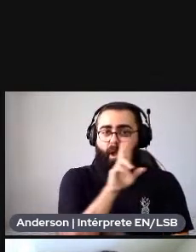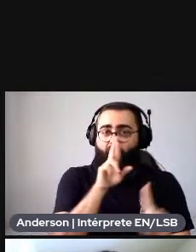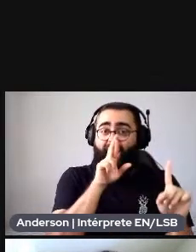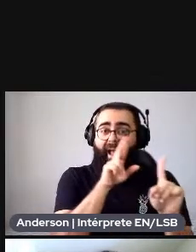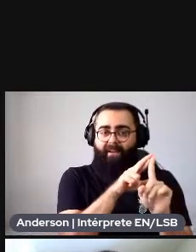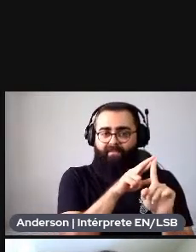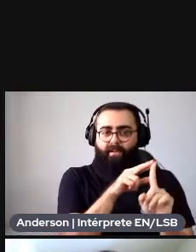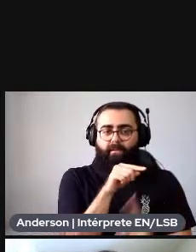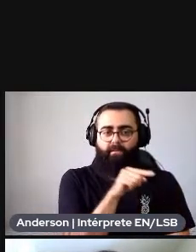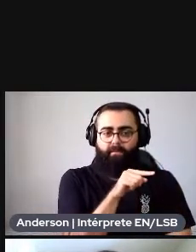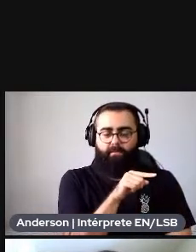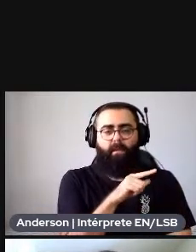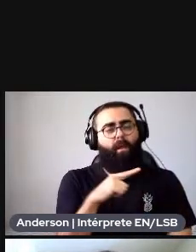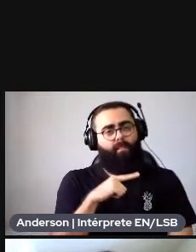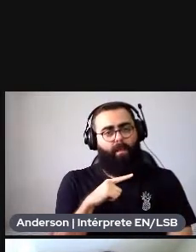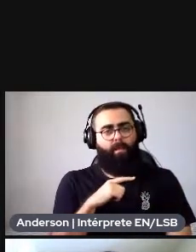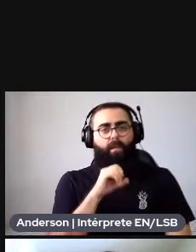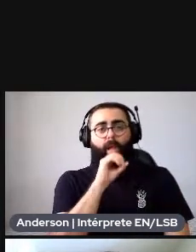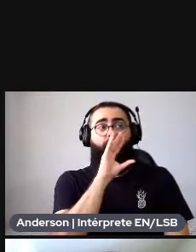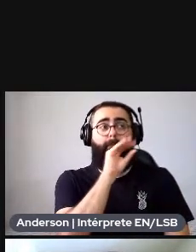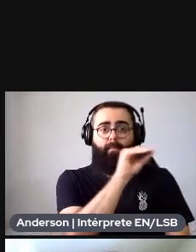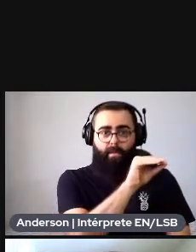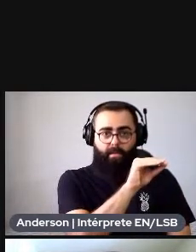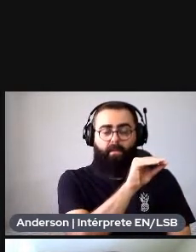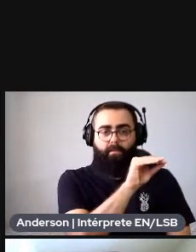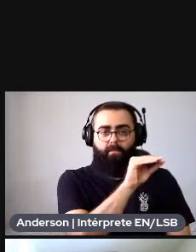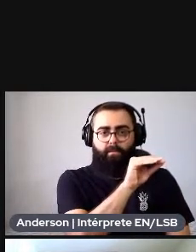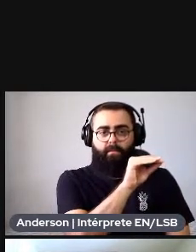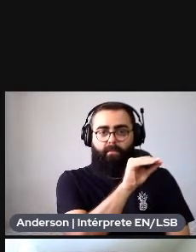So, speaker and singular, I.